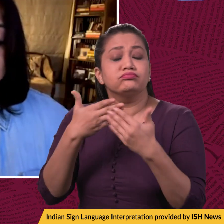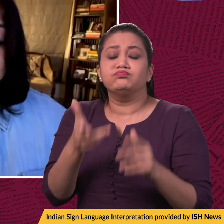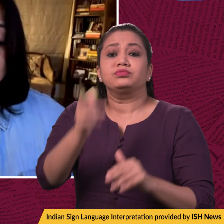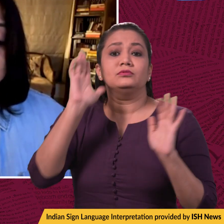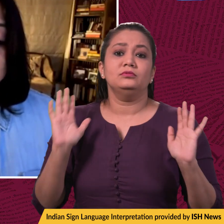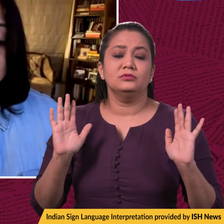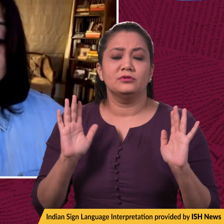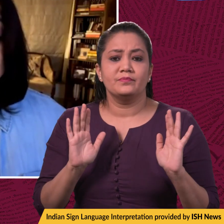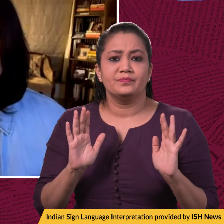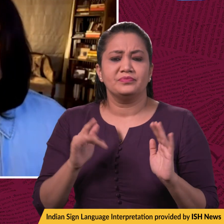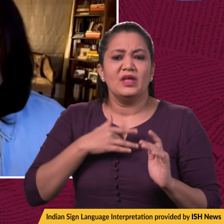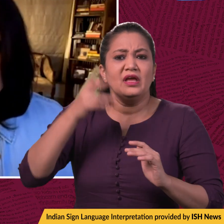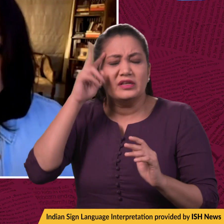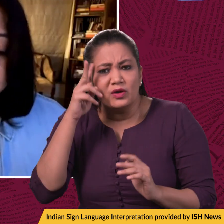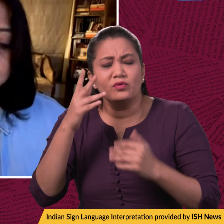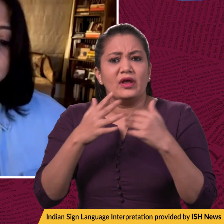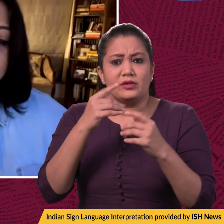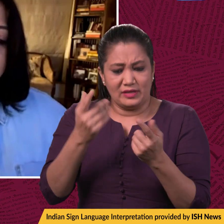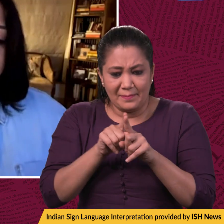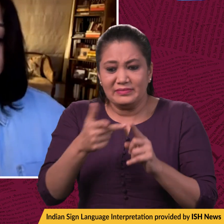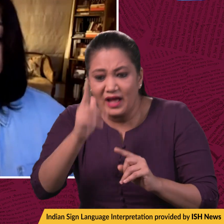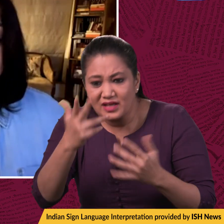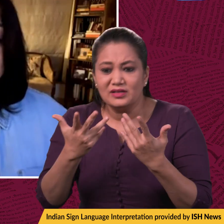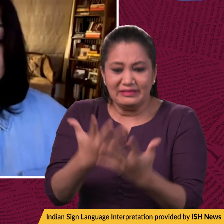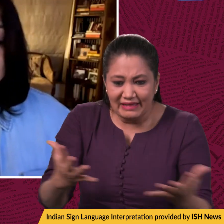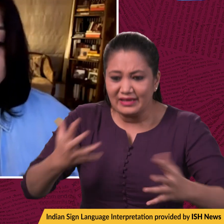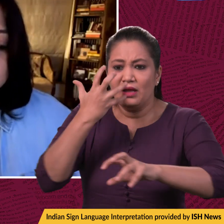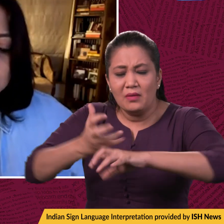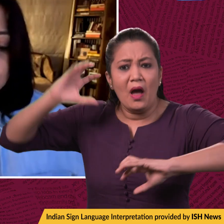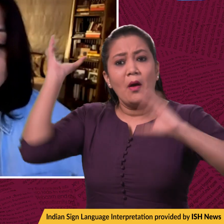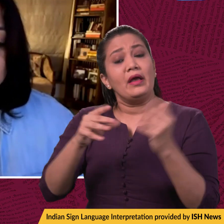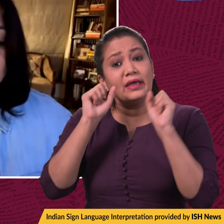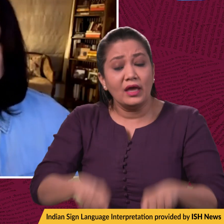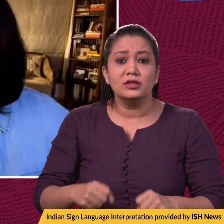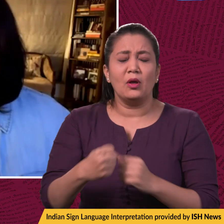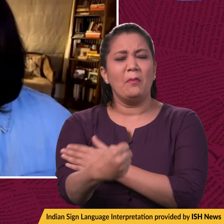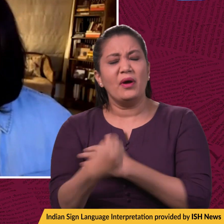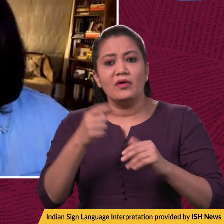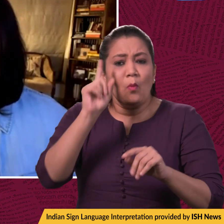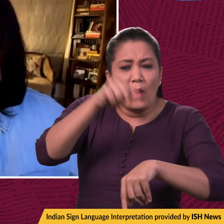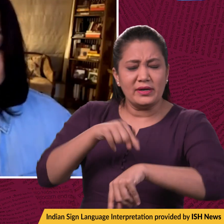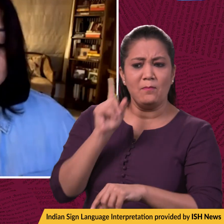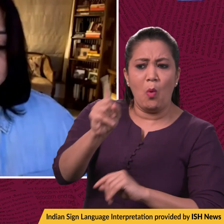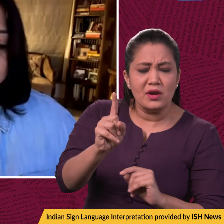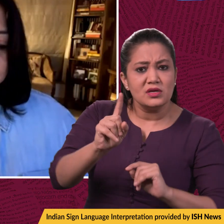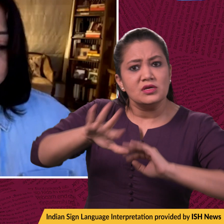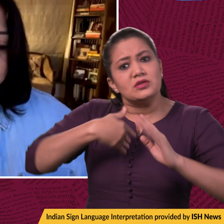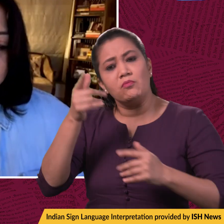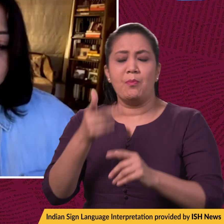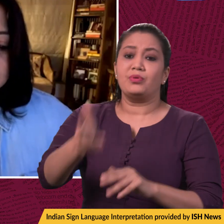anyone carrying anything that can be used as a weapon, with only such due warning as they may consider